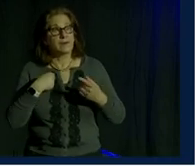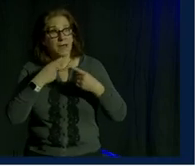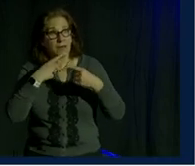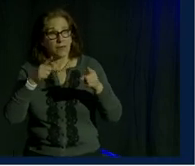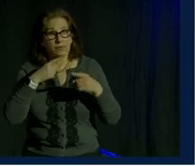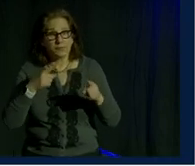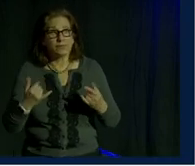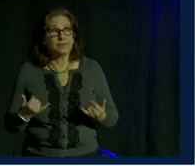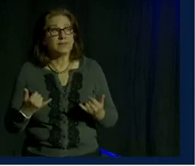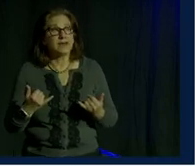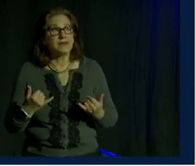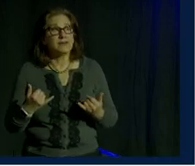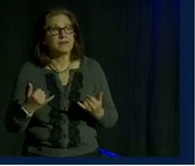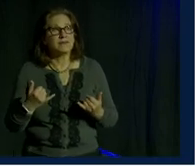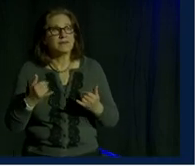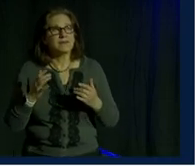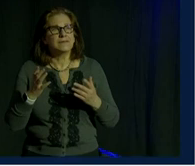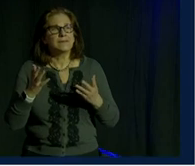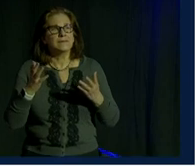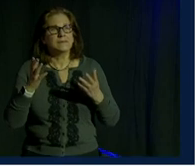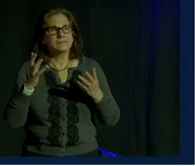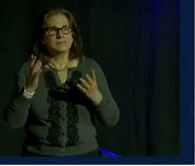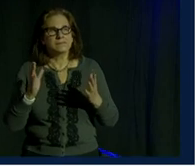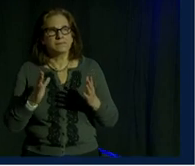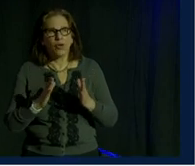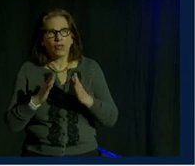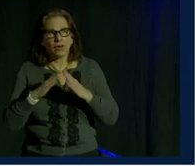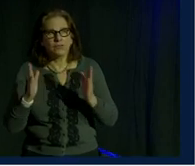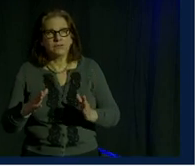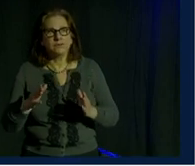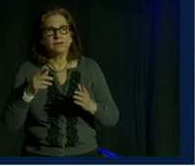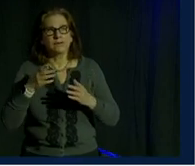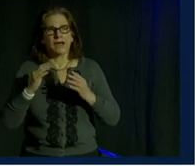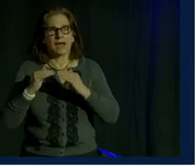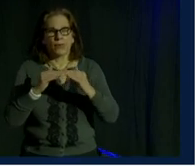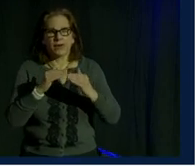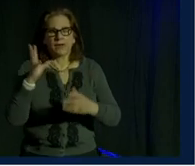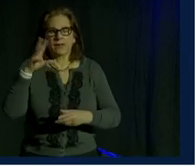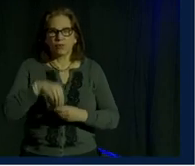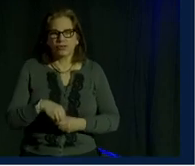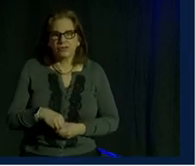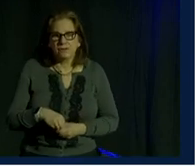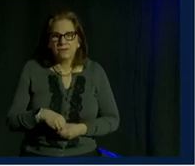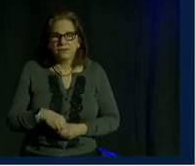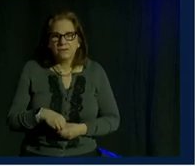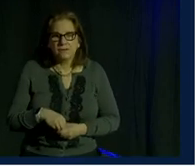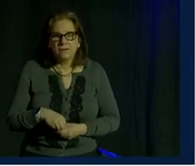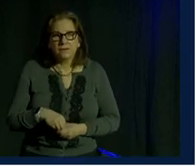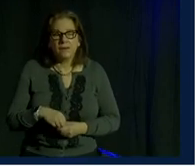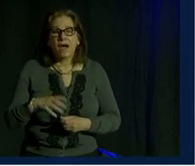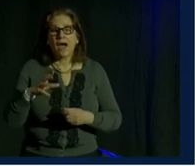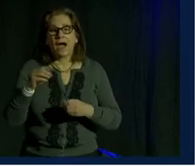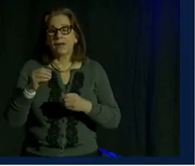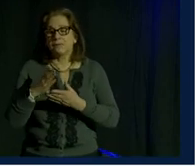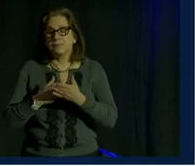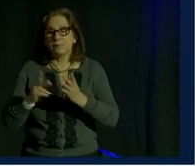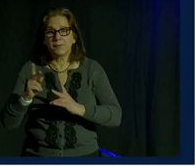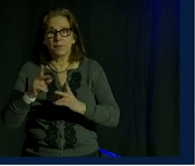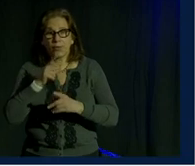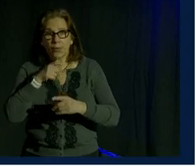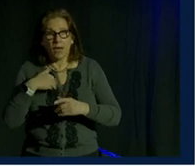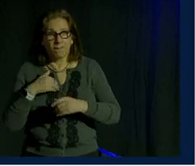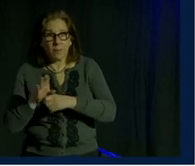number of opportunities that will help small, local, and disadvantaged businesses and people build